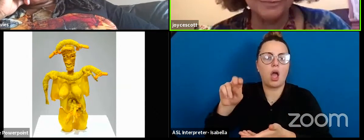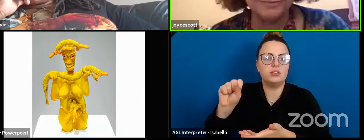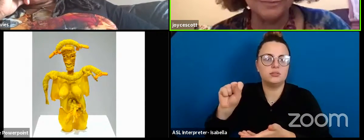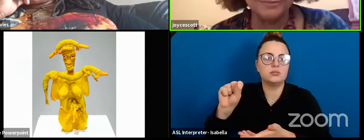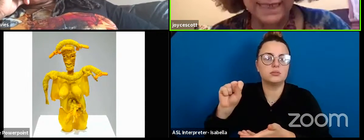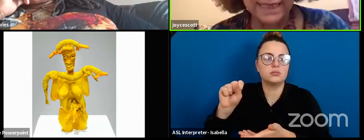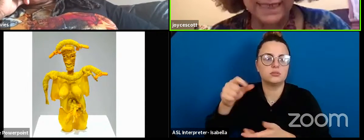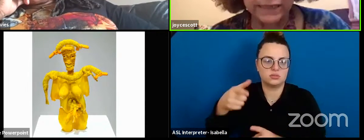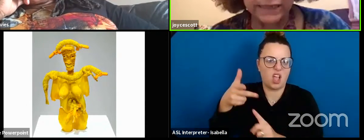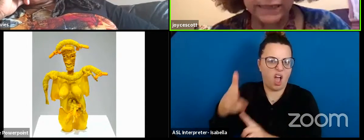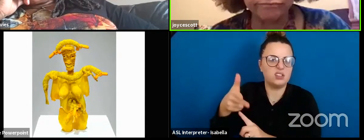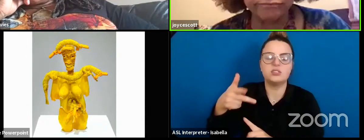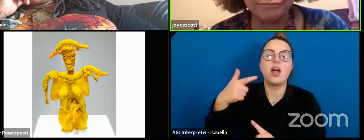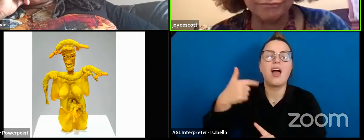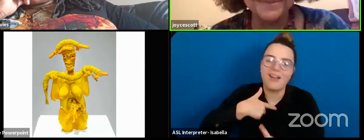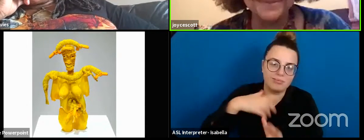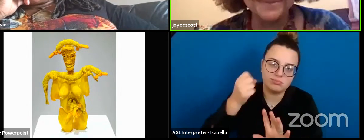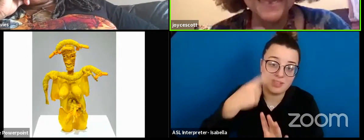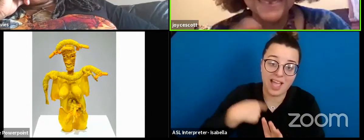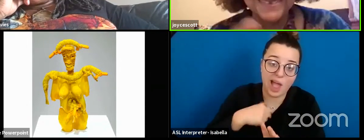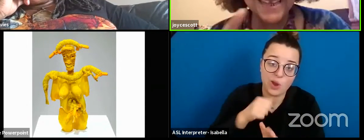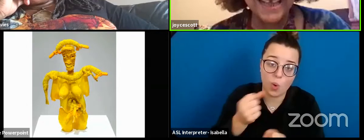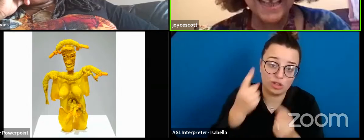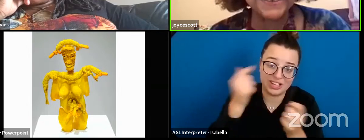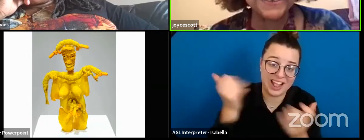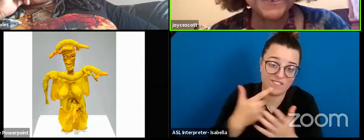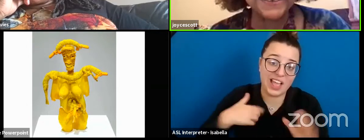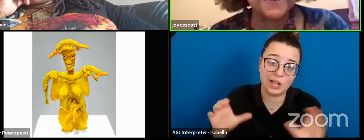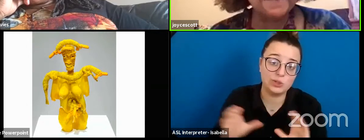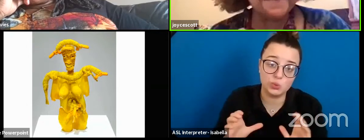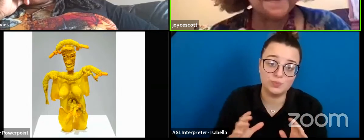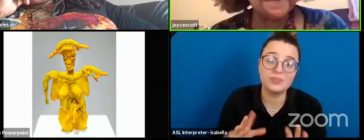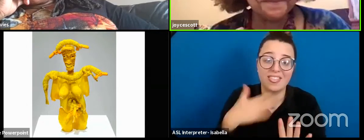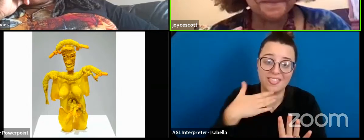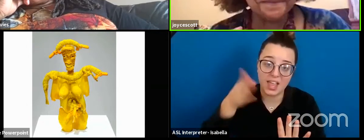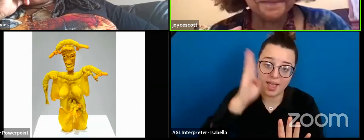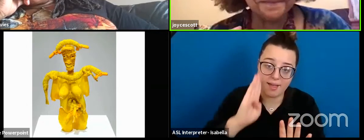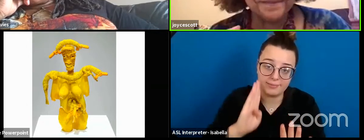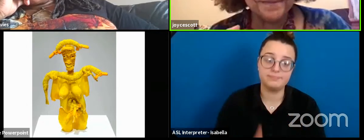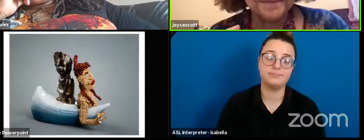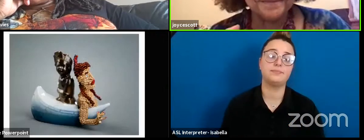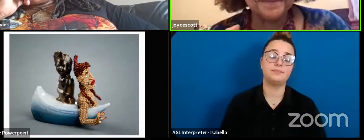I do. Thank God. Next.